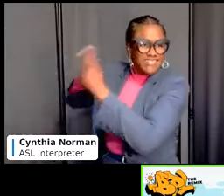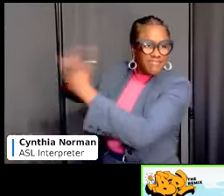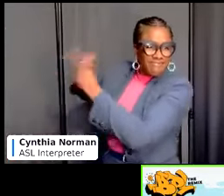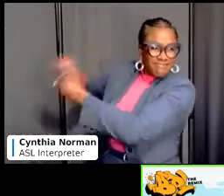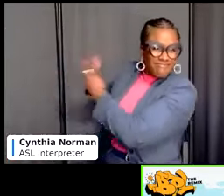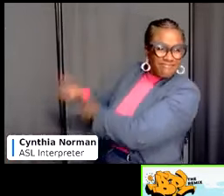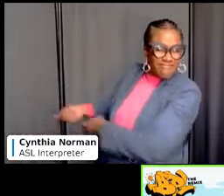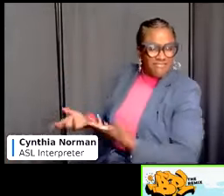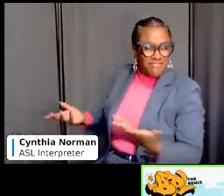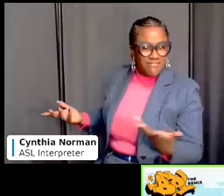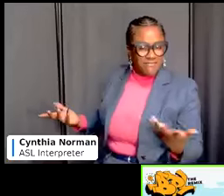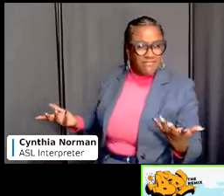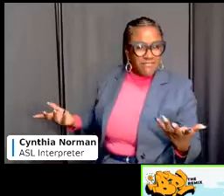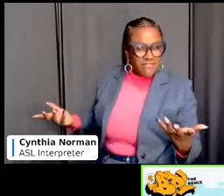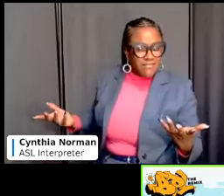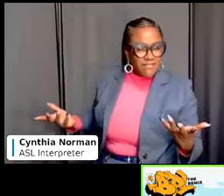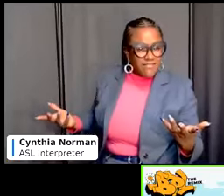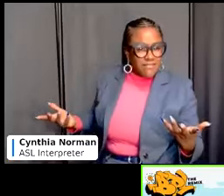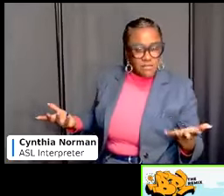do you